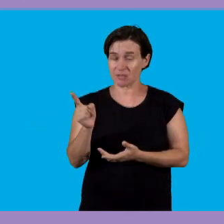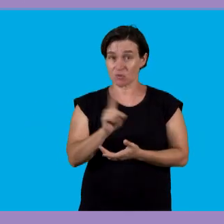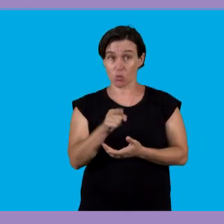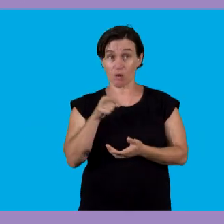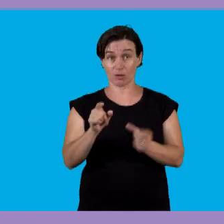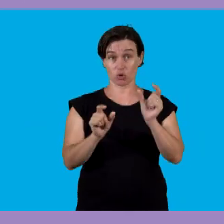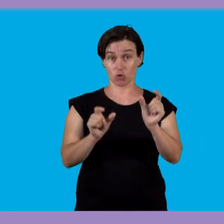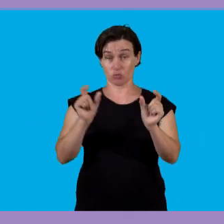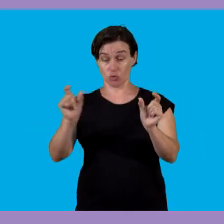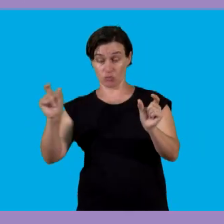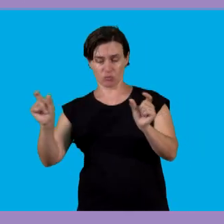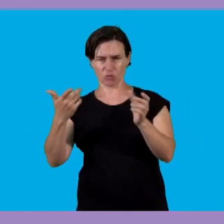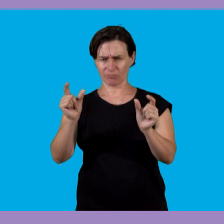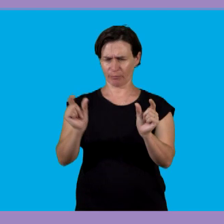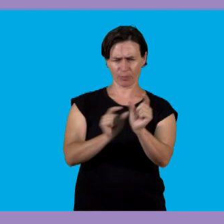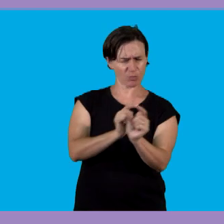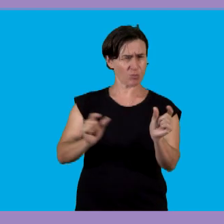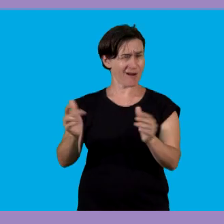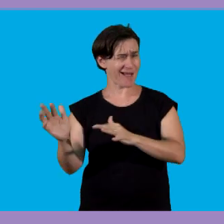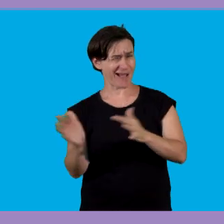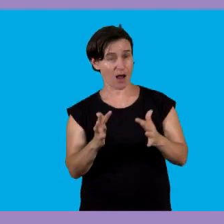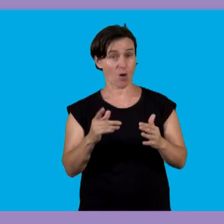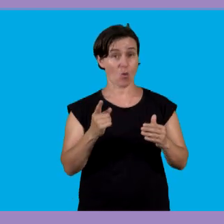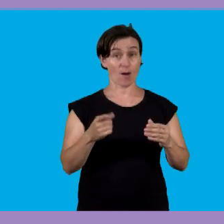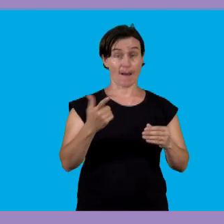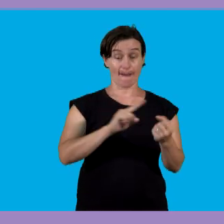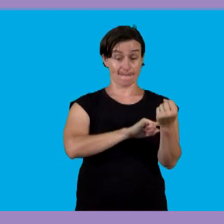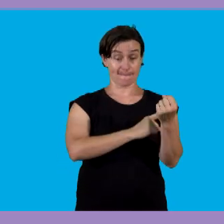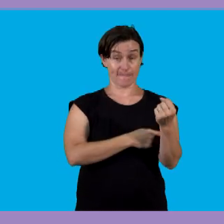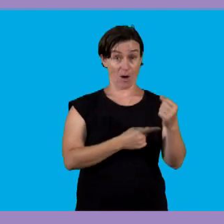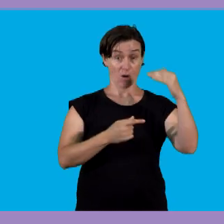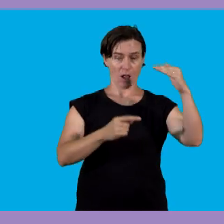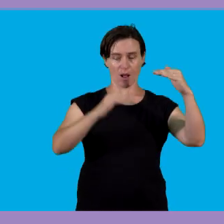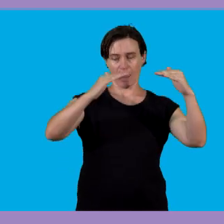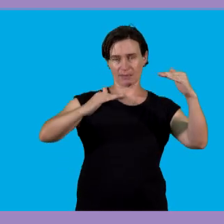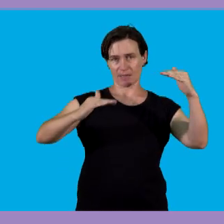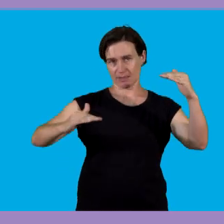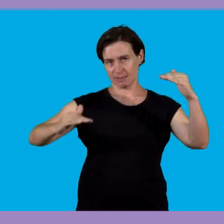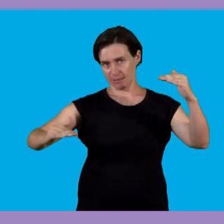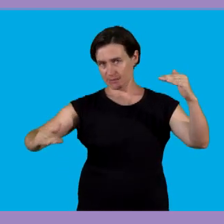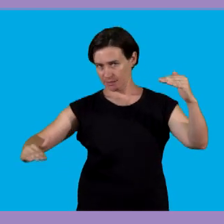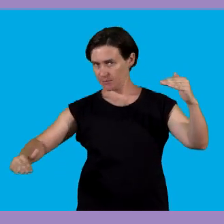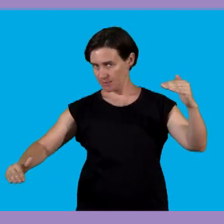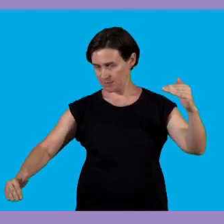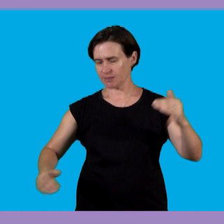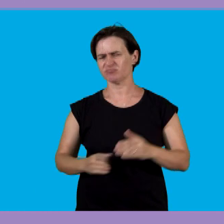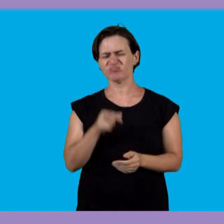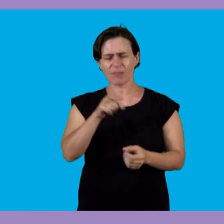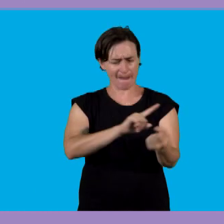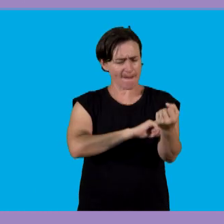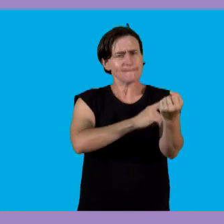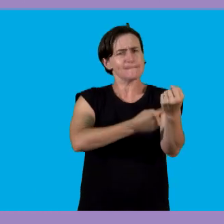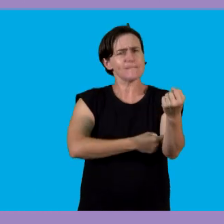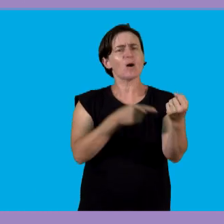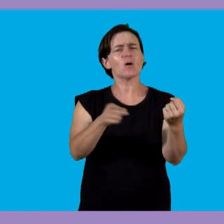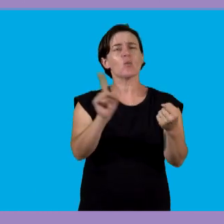are arranged in descending order of powers. In descending order of powers. Now we remember a